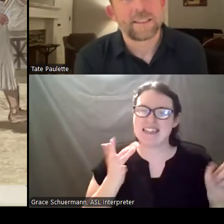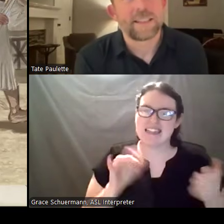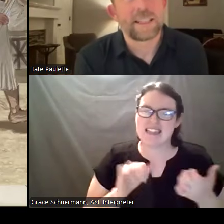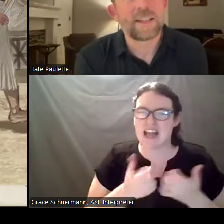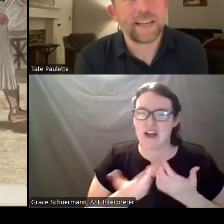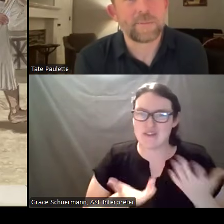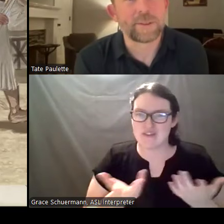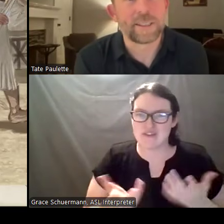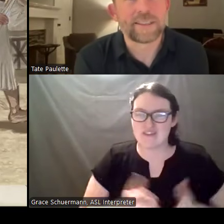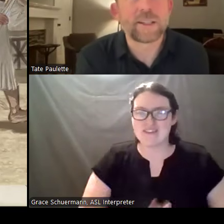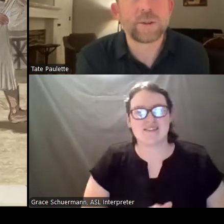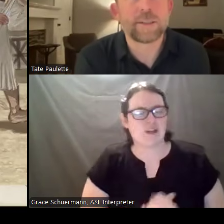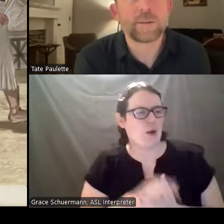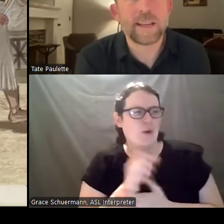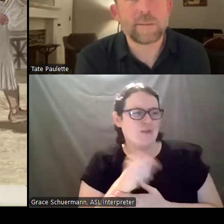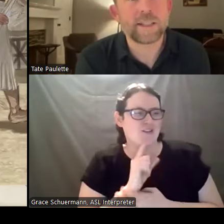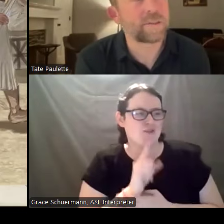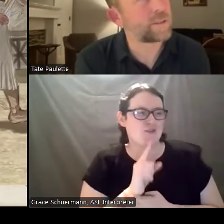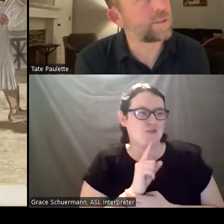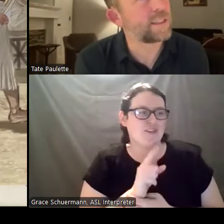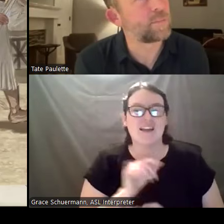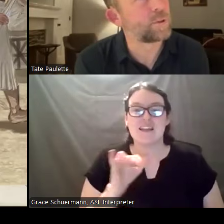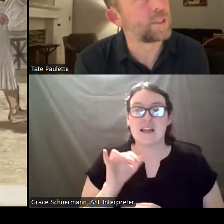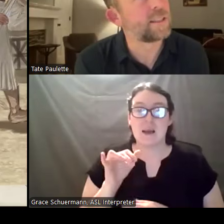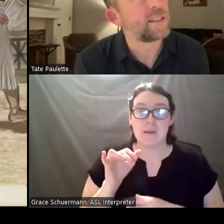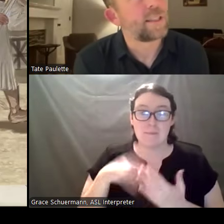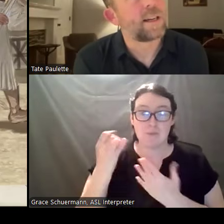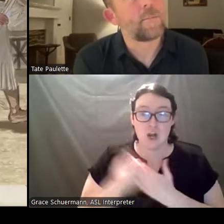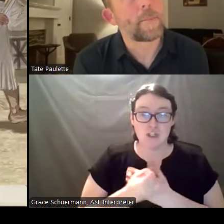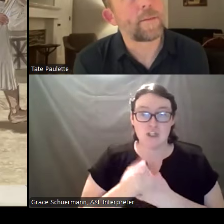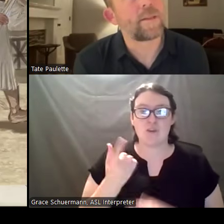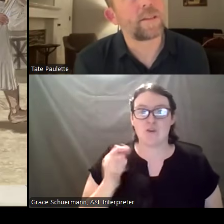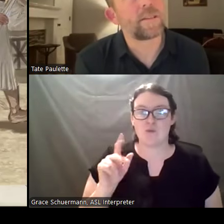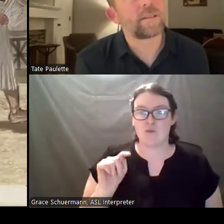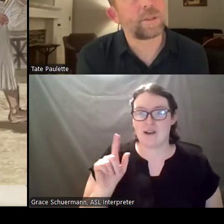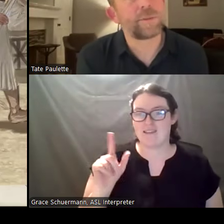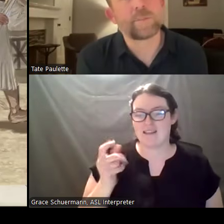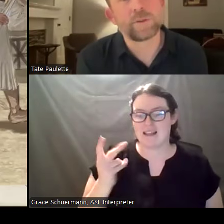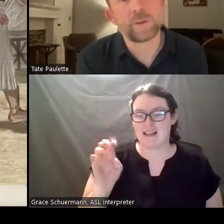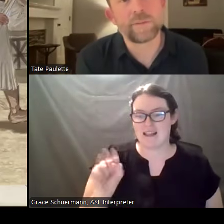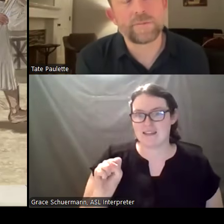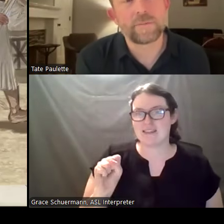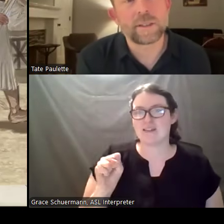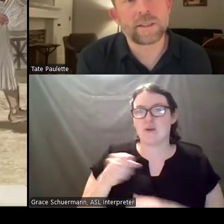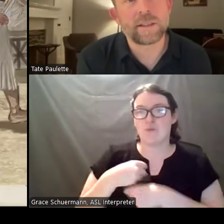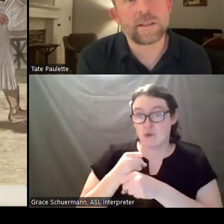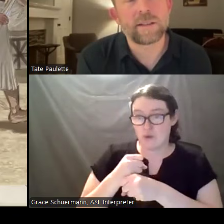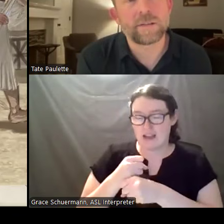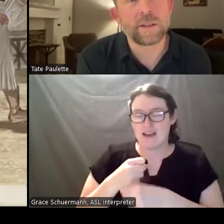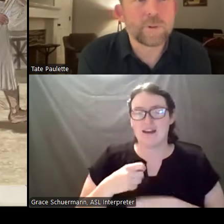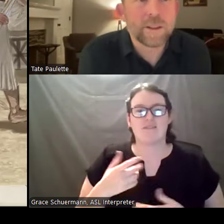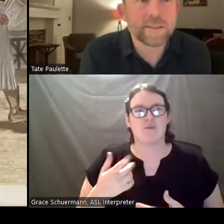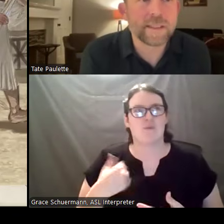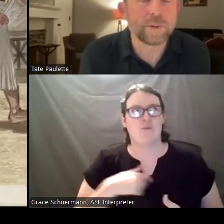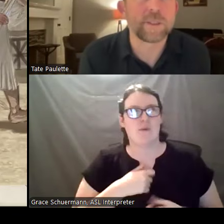So Oh yeah, absolutely. So with that project with Great Lakes Brewing, the one that we brewed